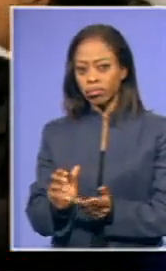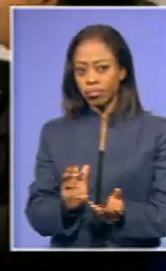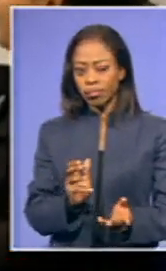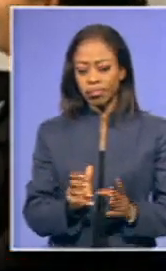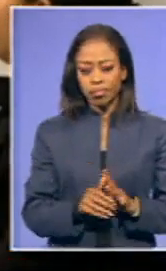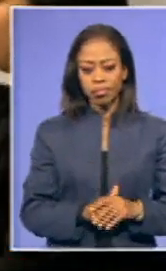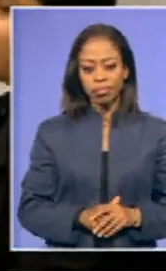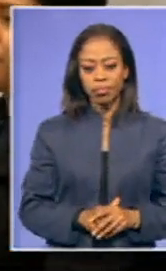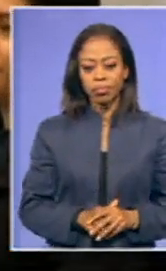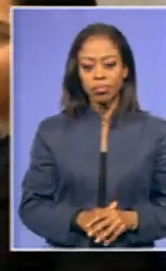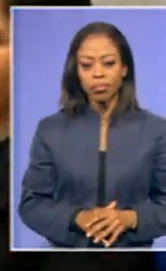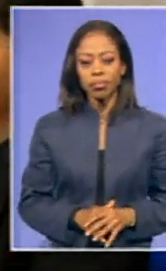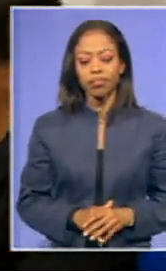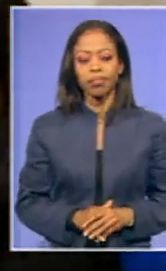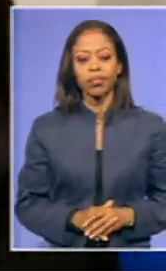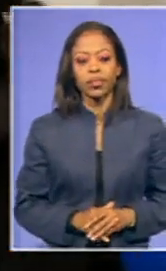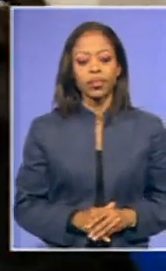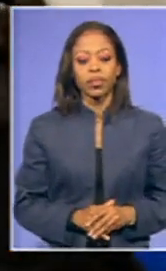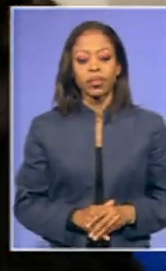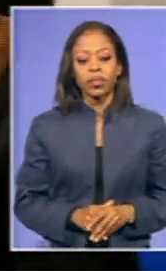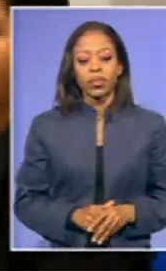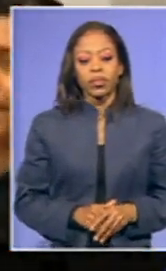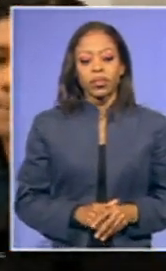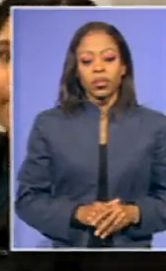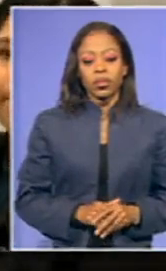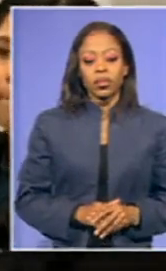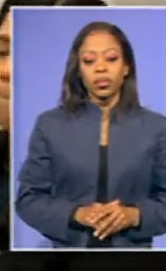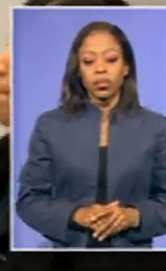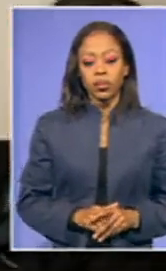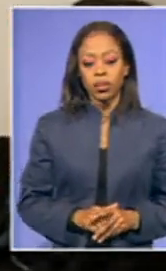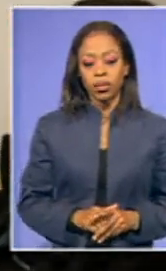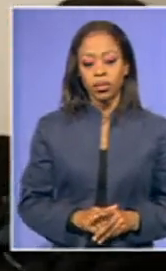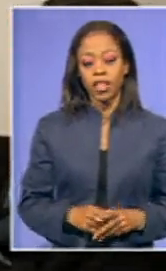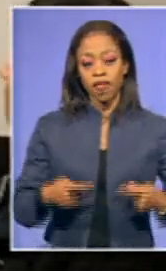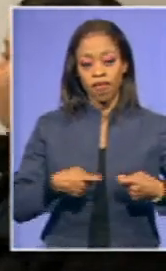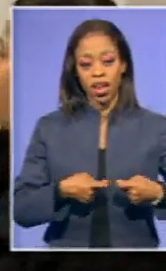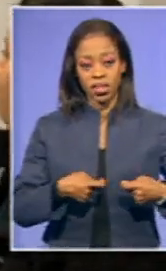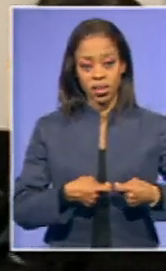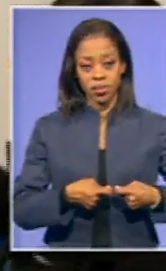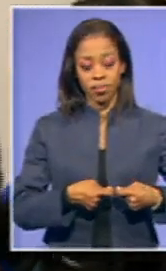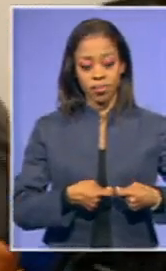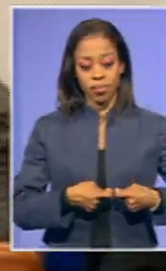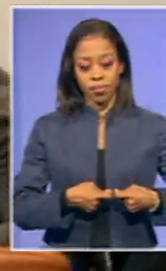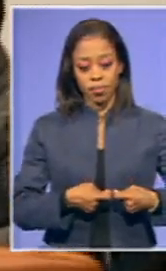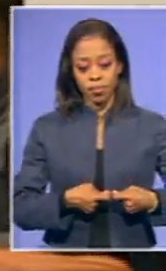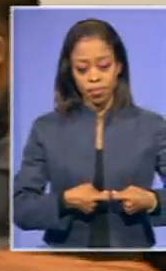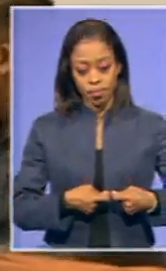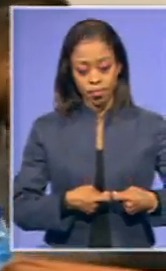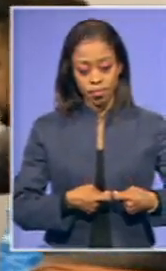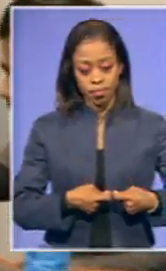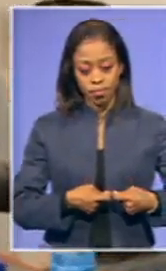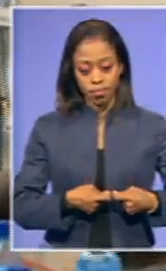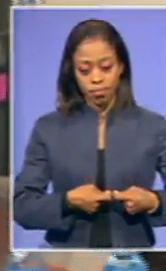again. Thank you. Right, the first question was about funding flood damage infrastructure,